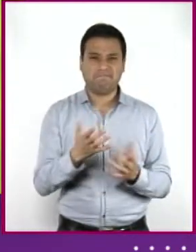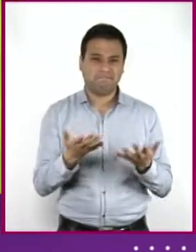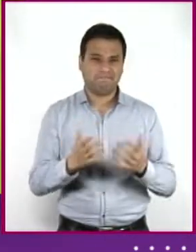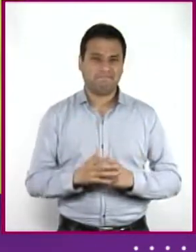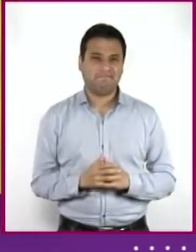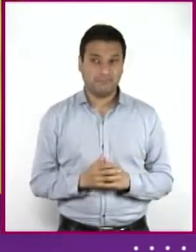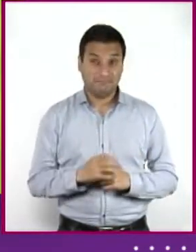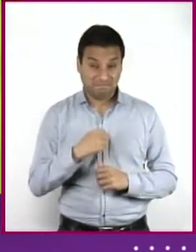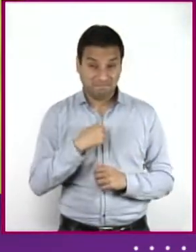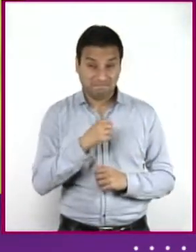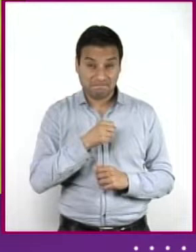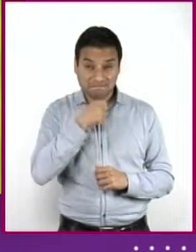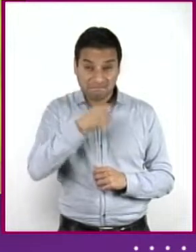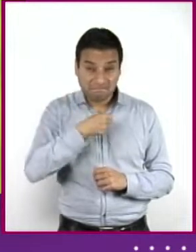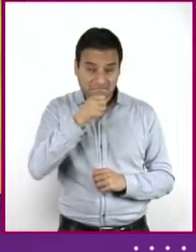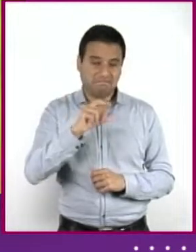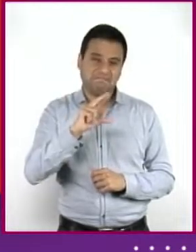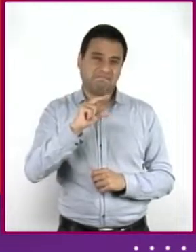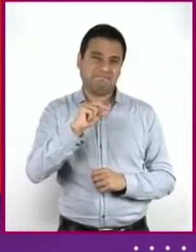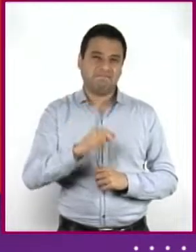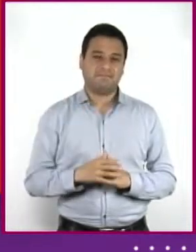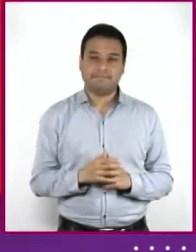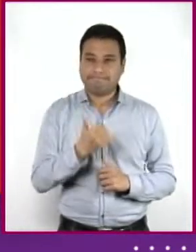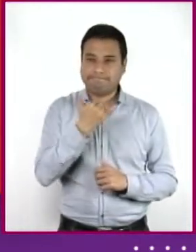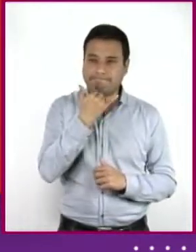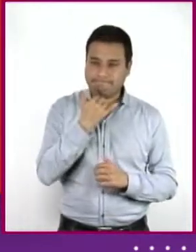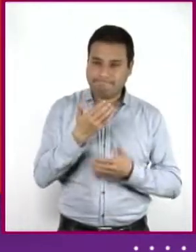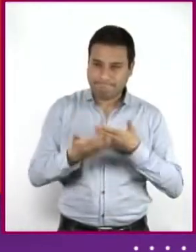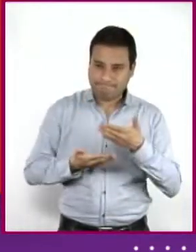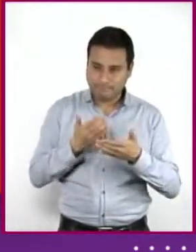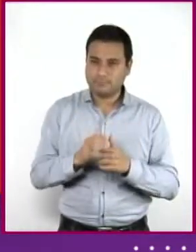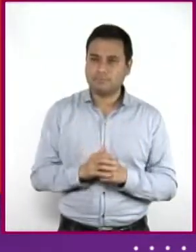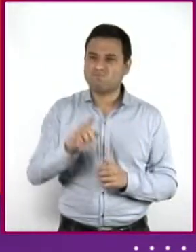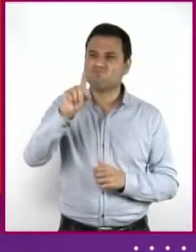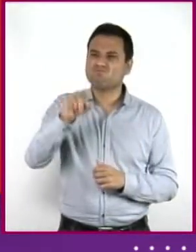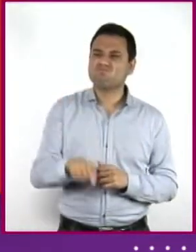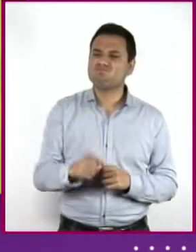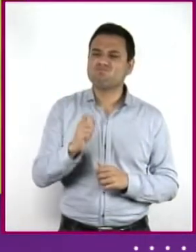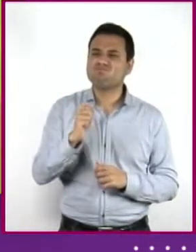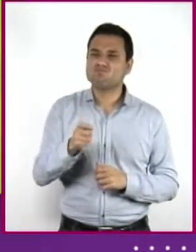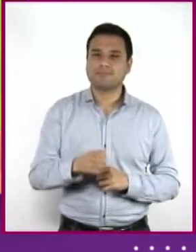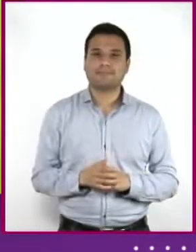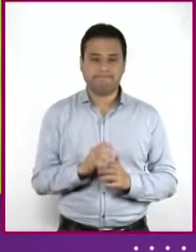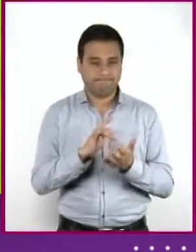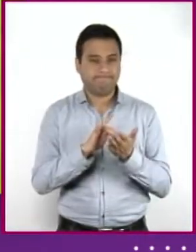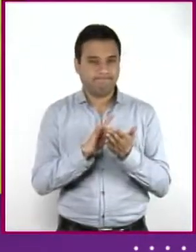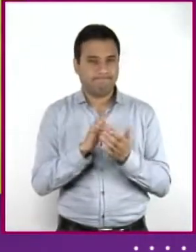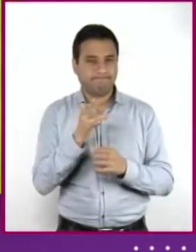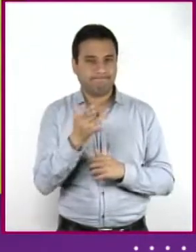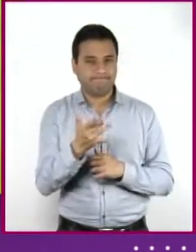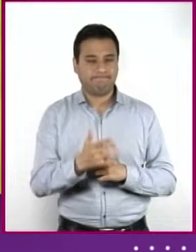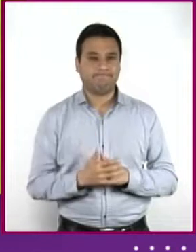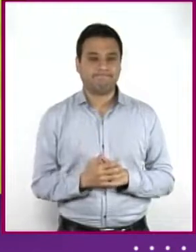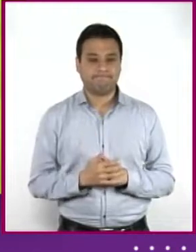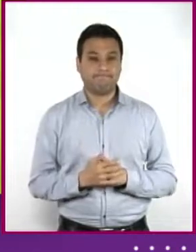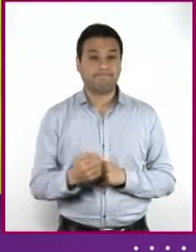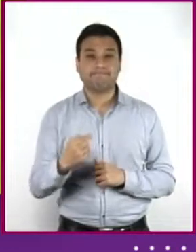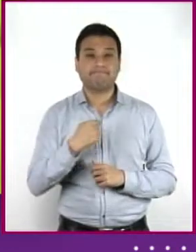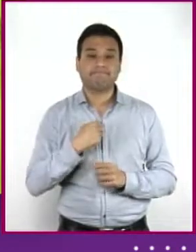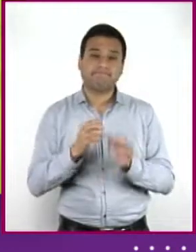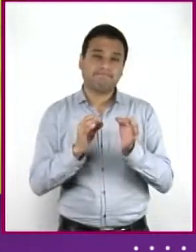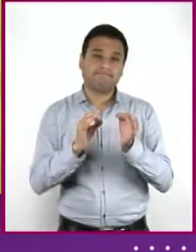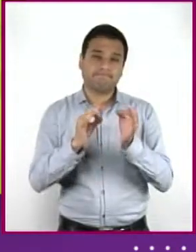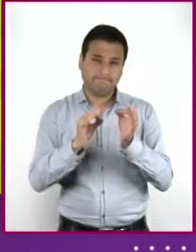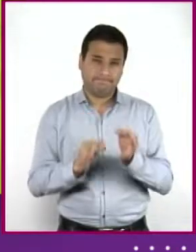feel very old. I'm sorry. Jimena, tell us about yourself. Thank you, Jerónimo. I'm from